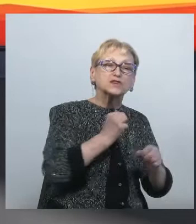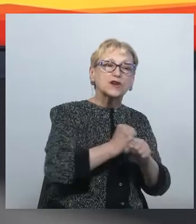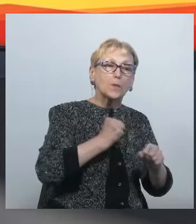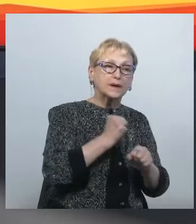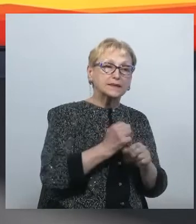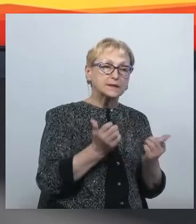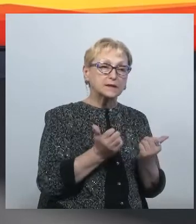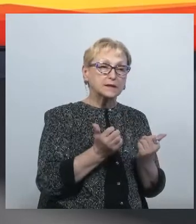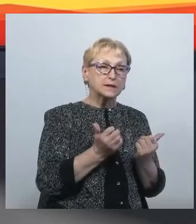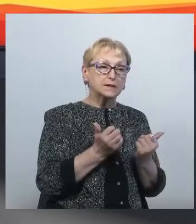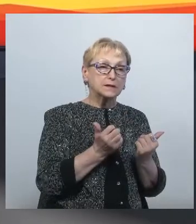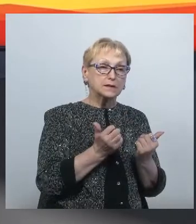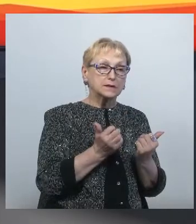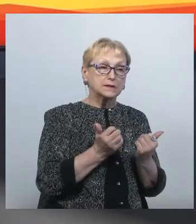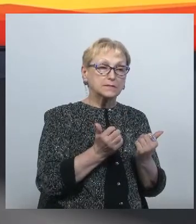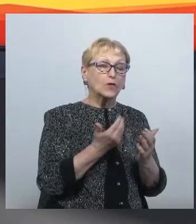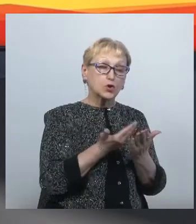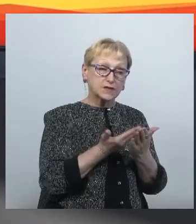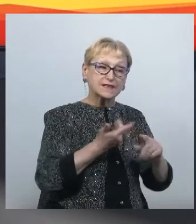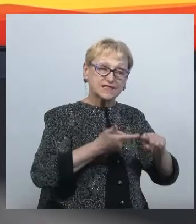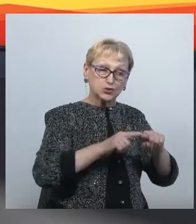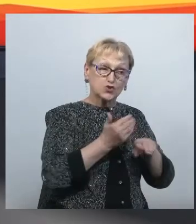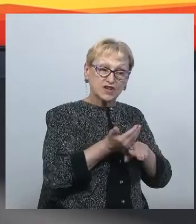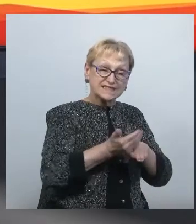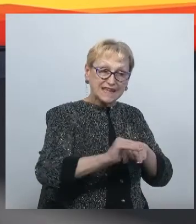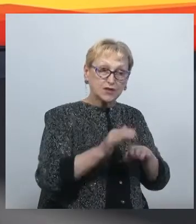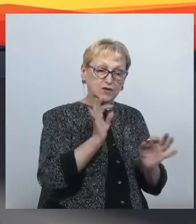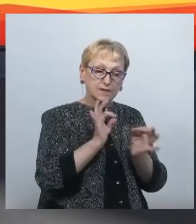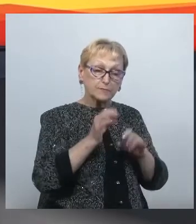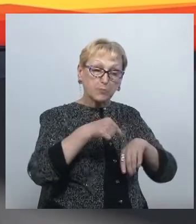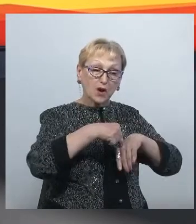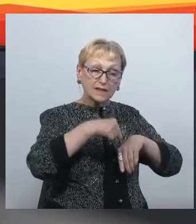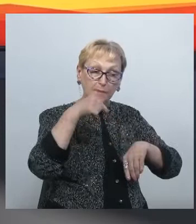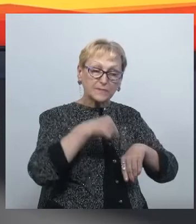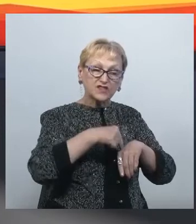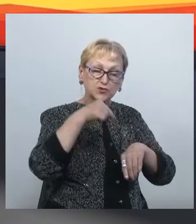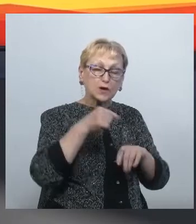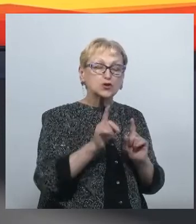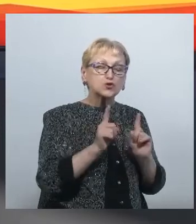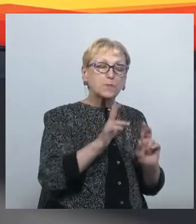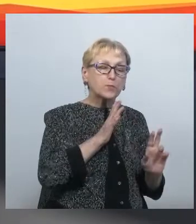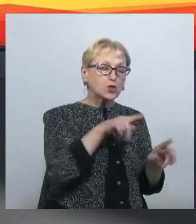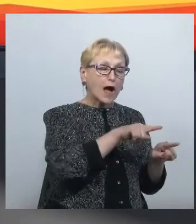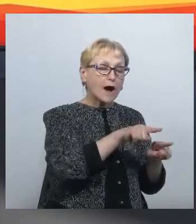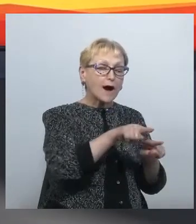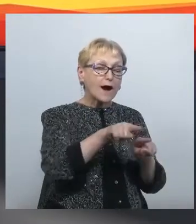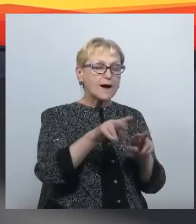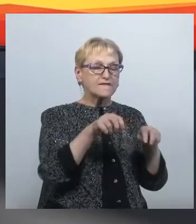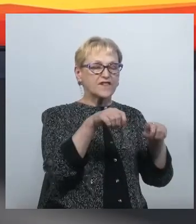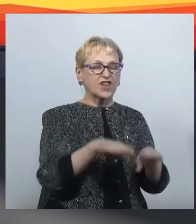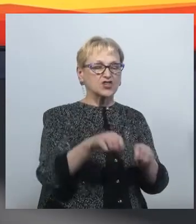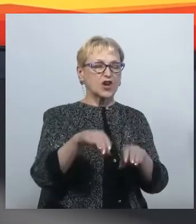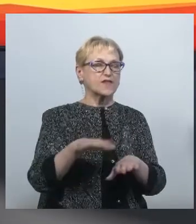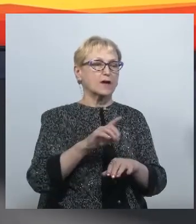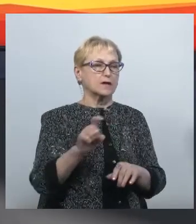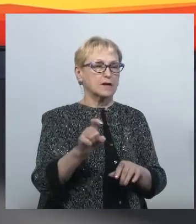only to point out a mistake, but also to say, how was it supposed to be done? So now we are checking